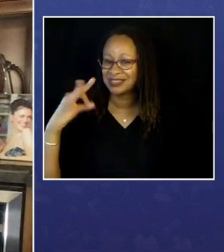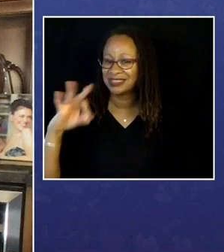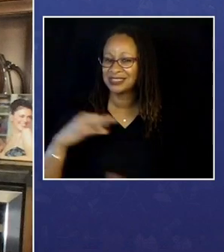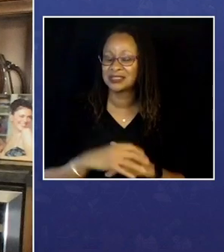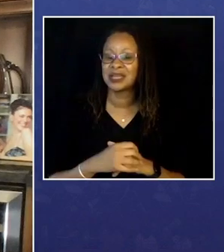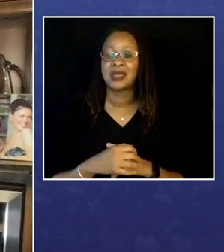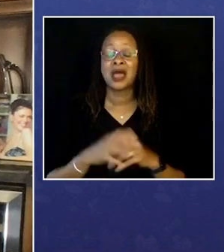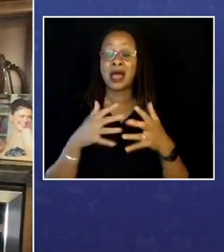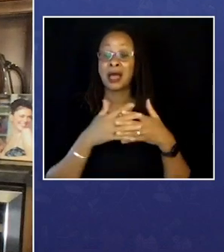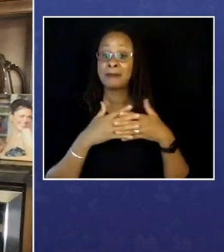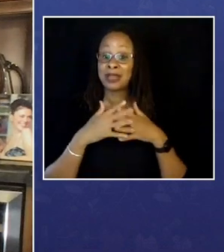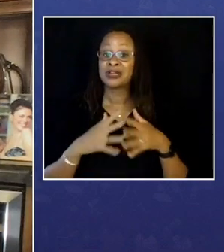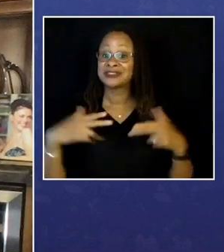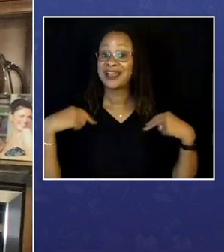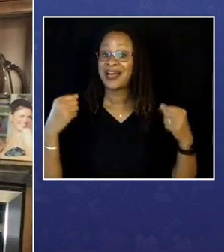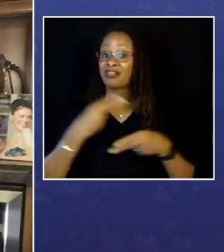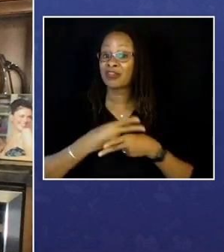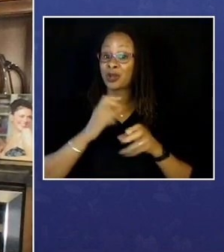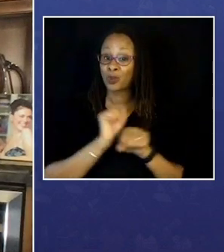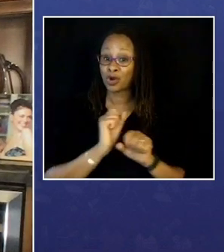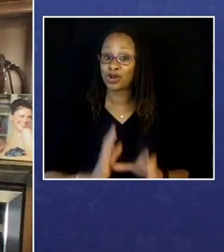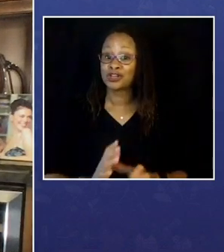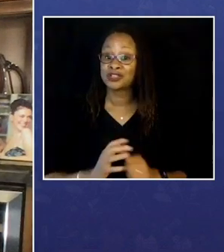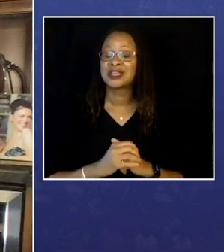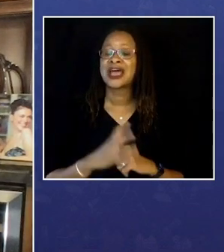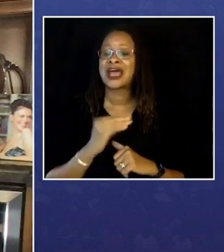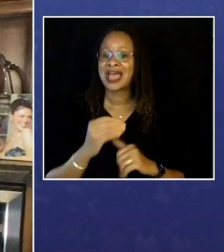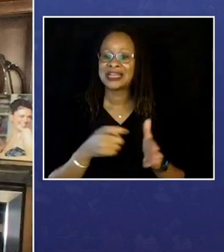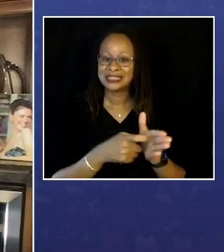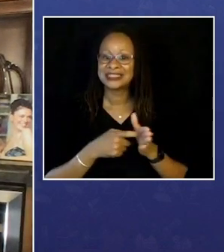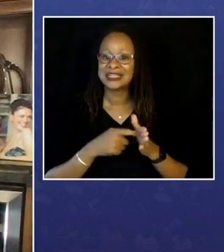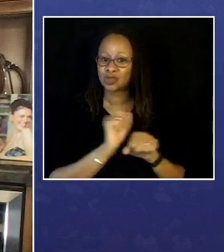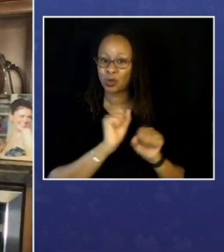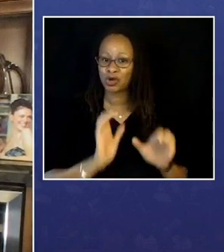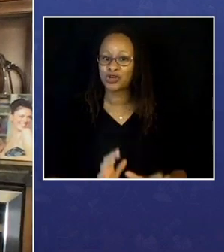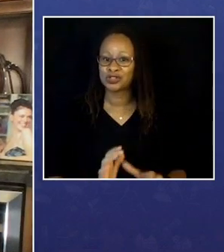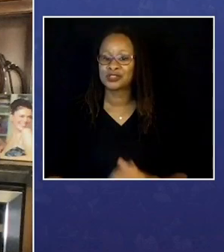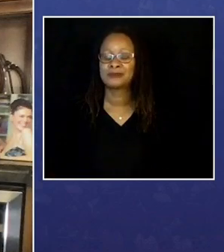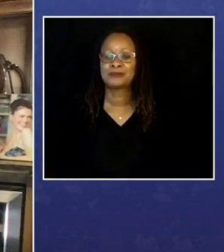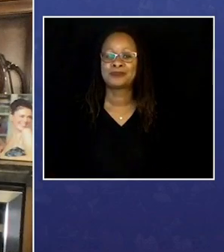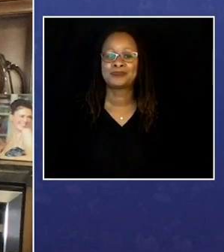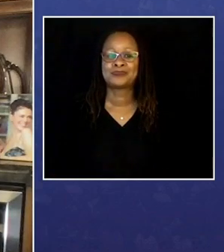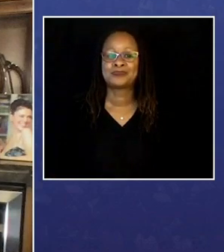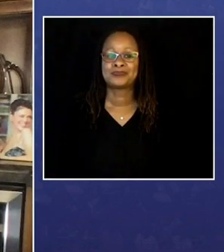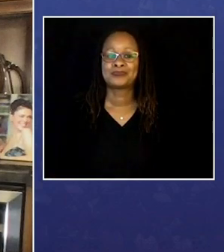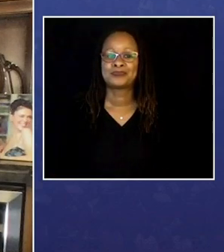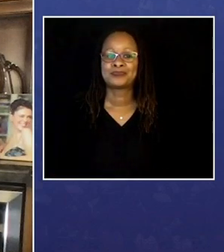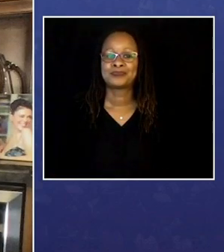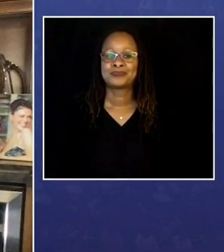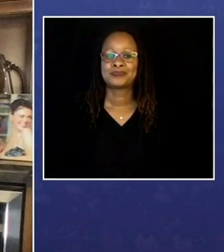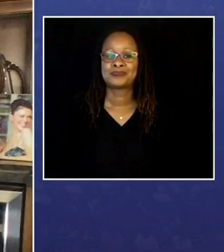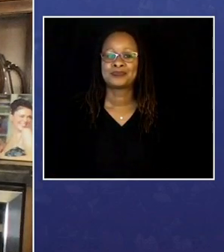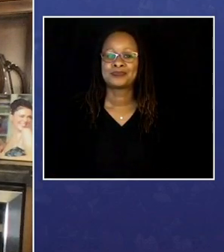COVID-19, America's healthcare workers and essential workers.